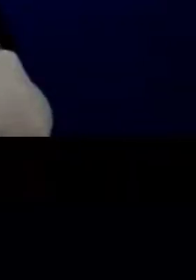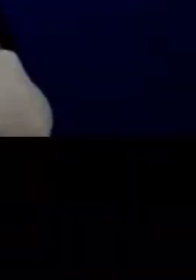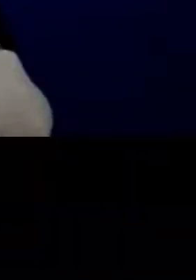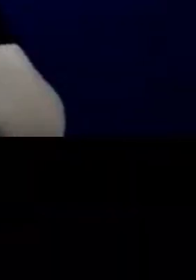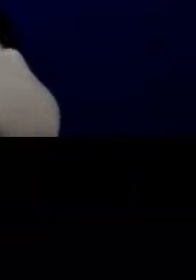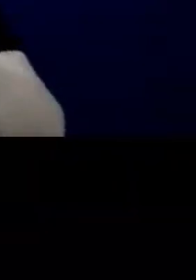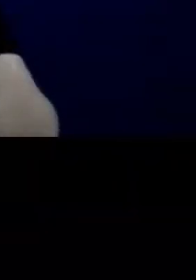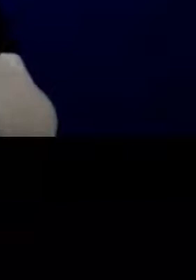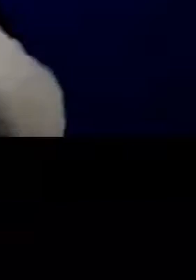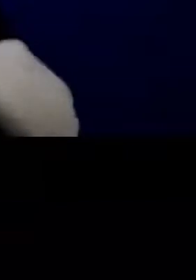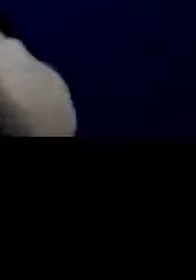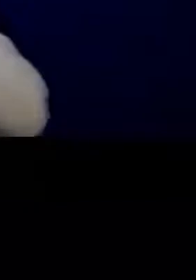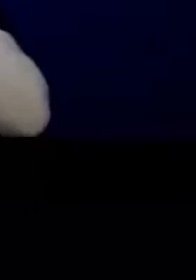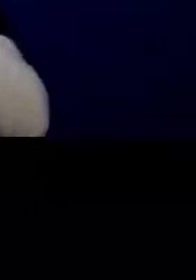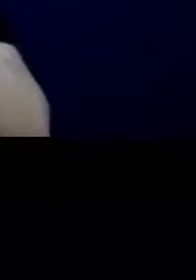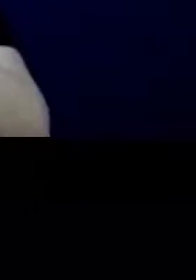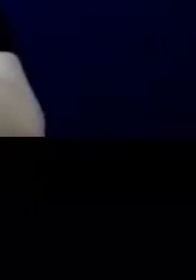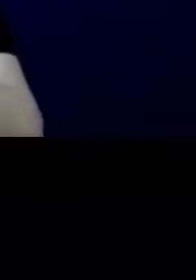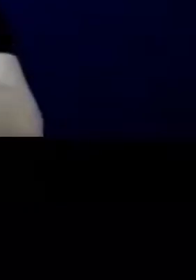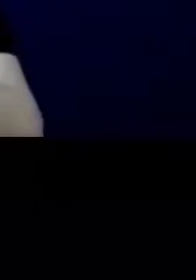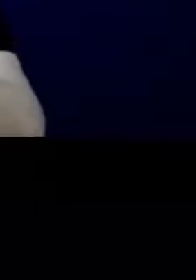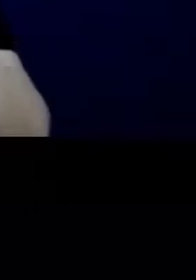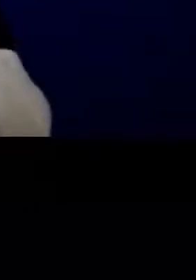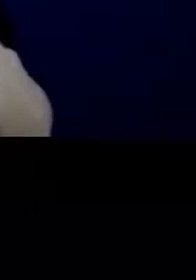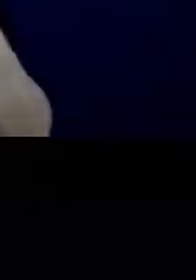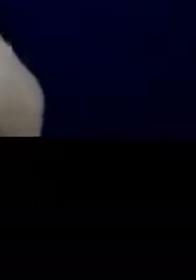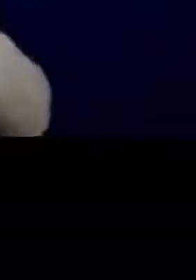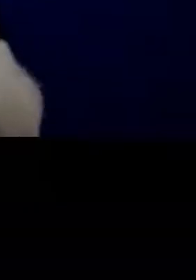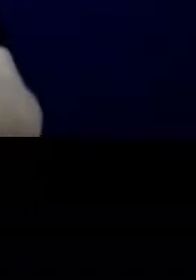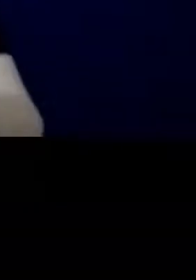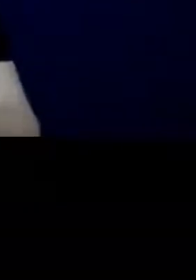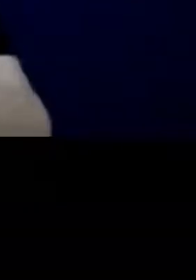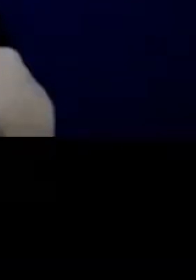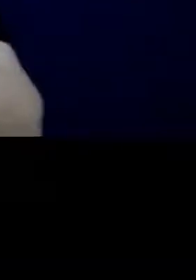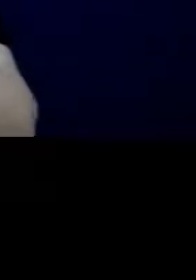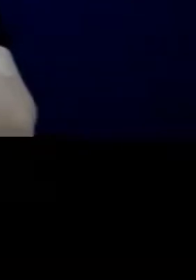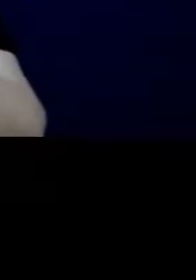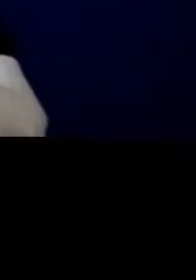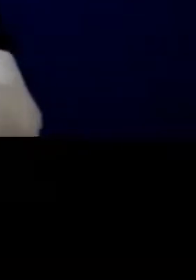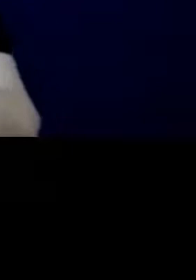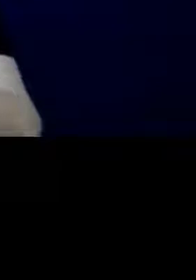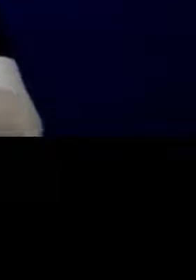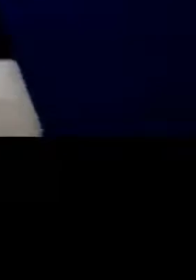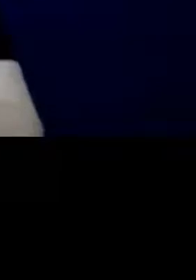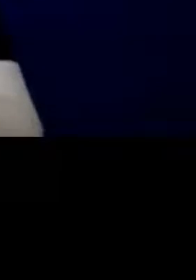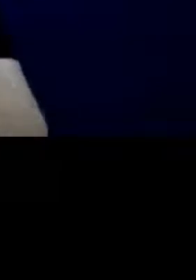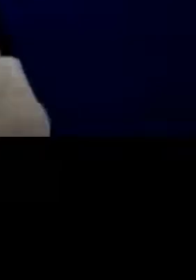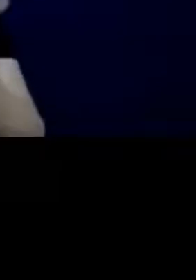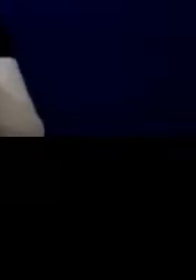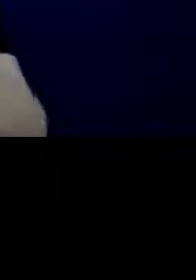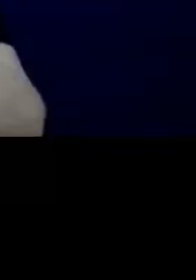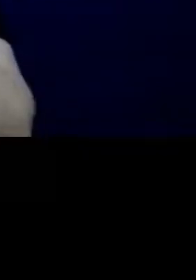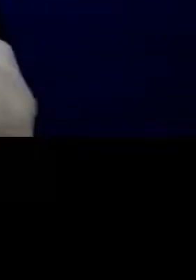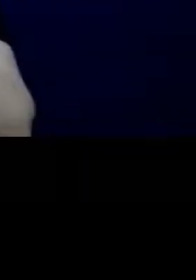visual analysis and computer algorithms behind it that we'll be presenting today. So I'm also joined by